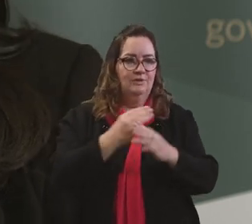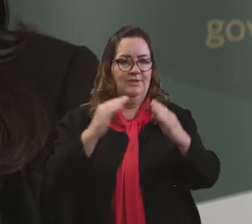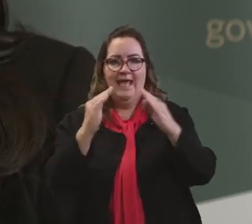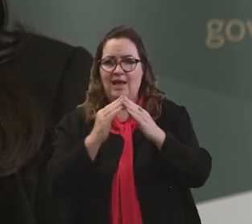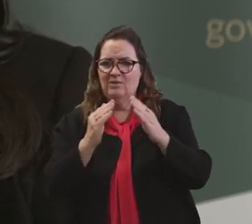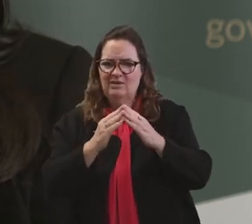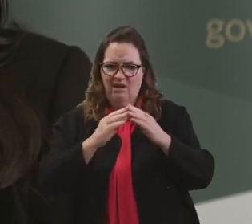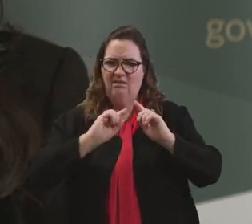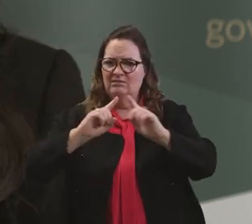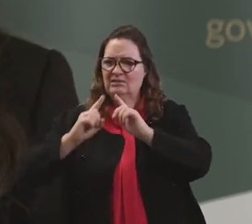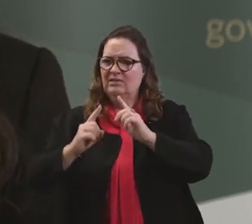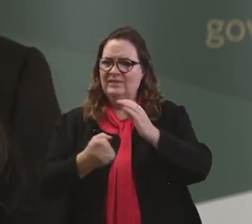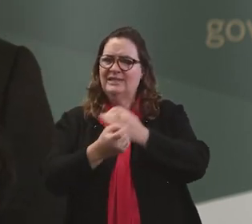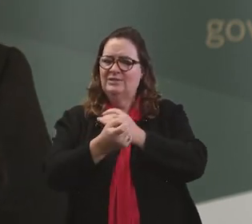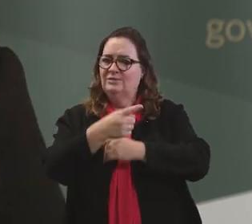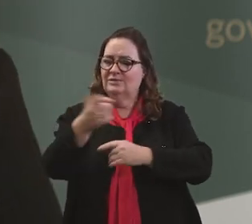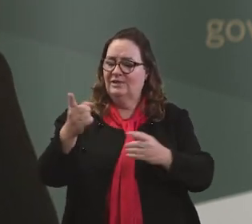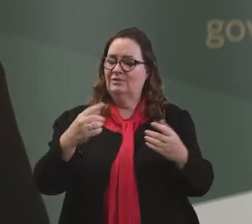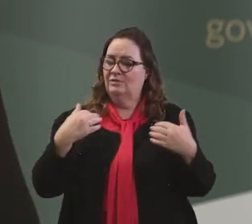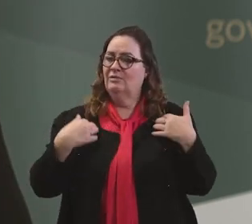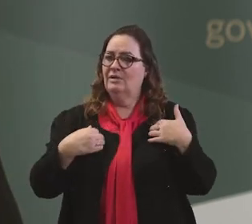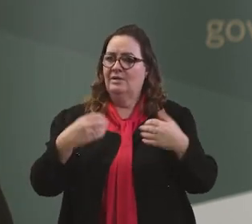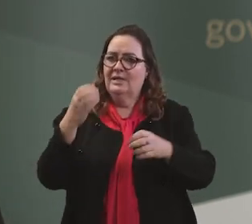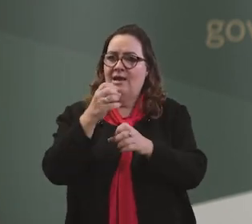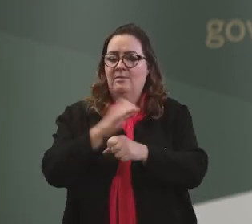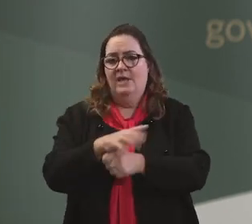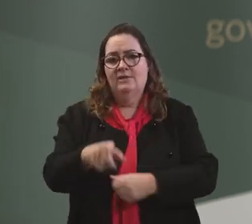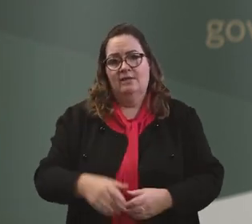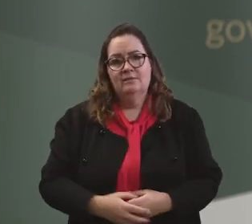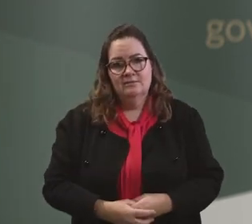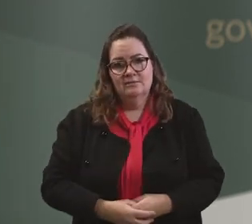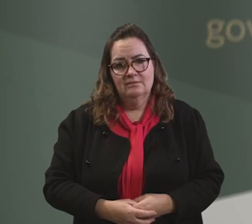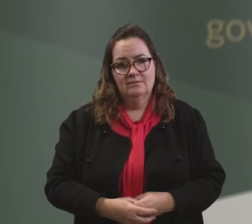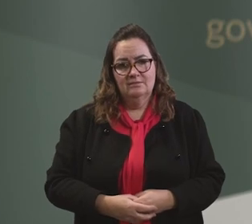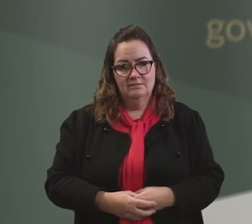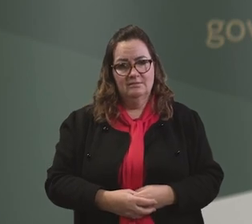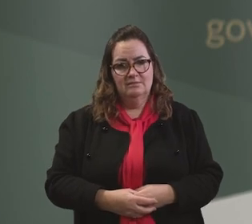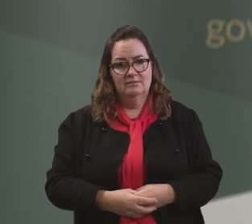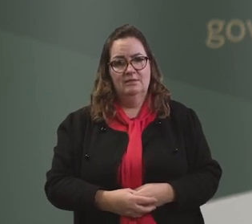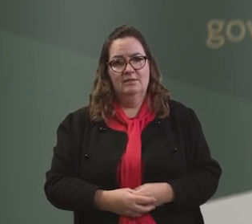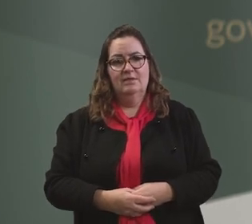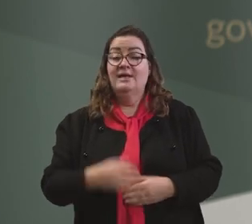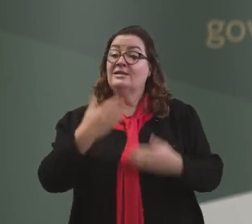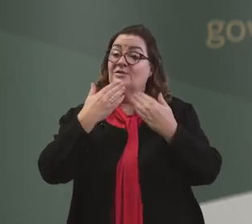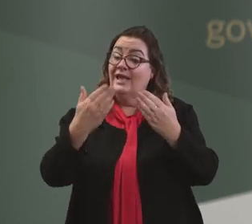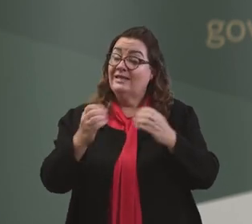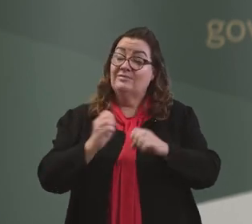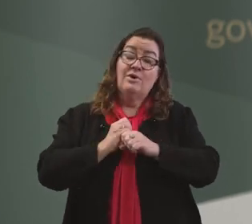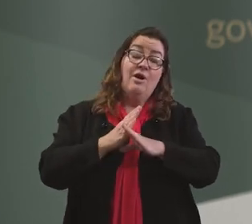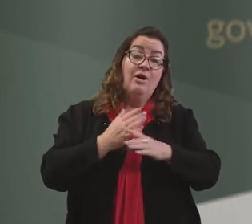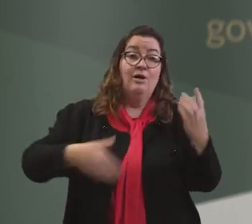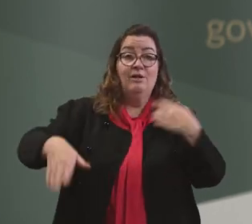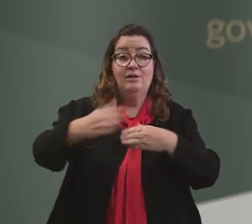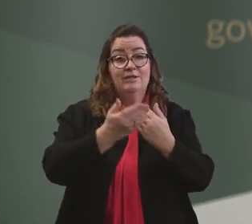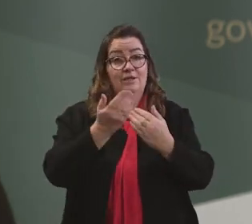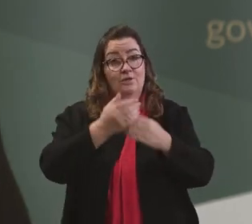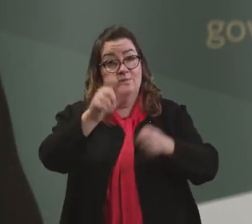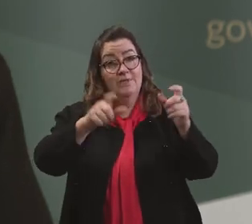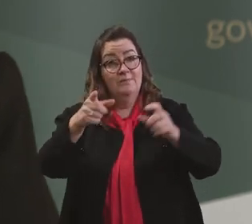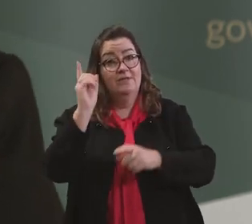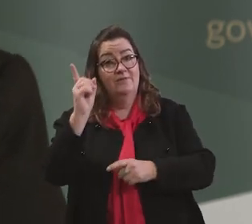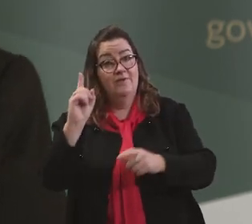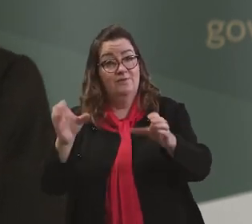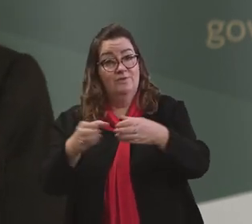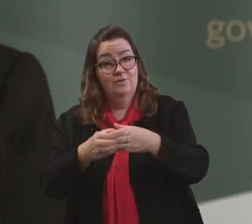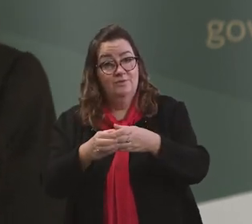stereotyping and discrimination that's happening in our schools today. Thanks to all the young people that took part in the advisory group. I'd like to